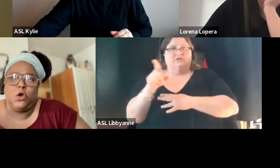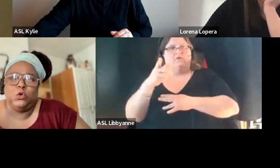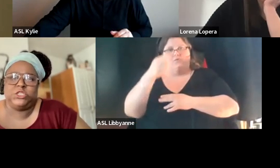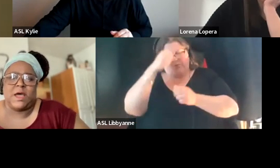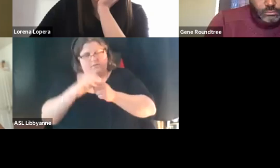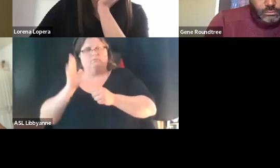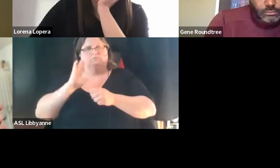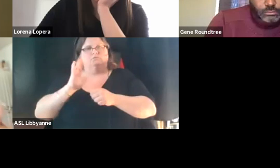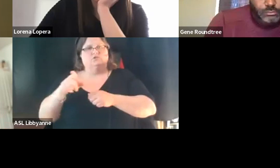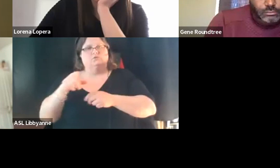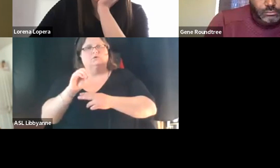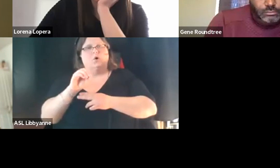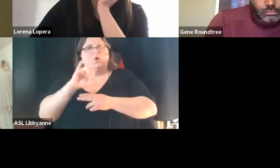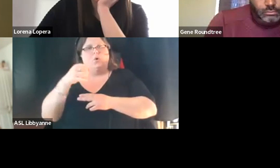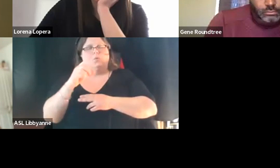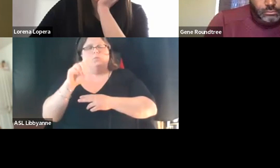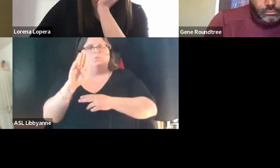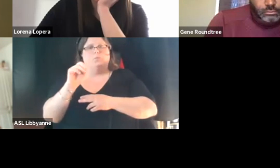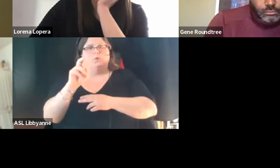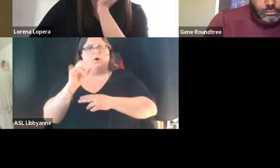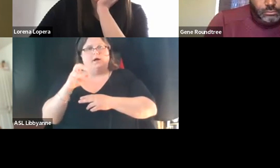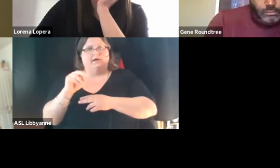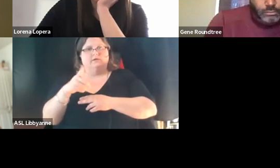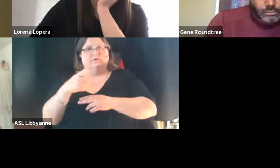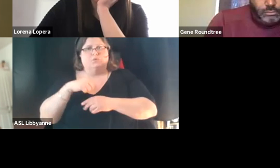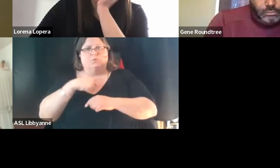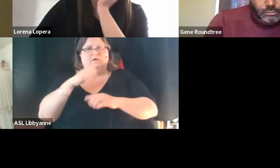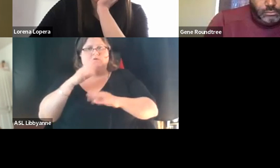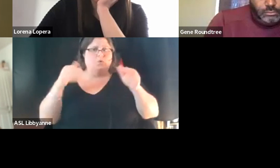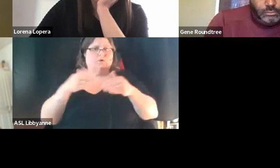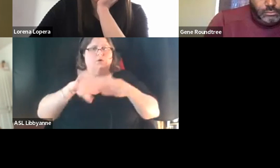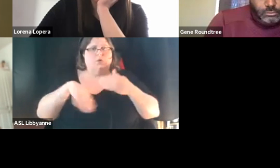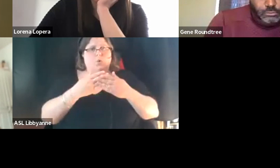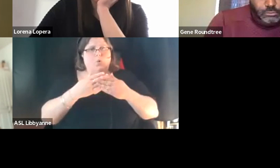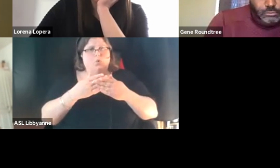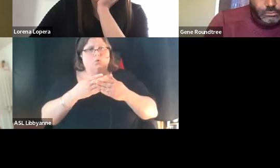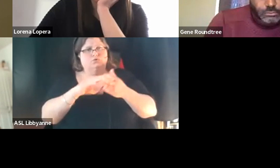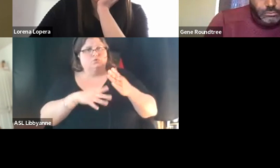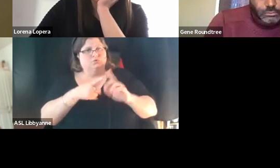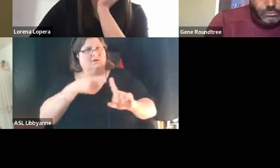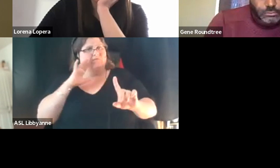on the whole child and made sure that the family and the student was taken care of, attendance,